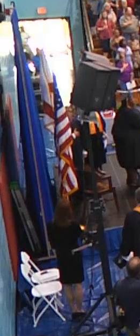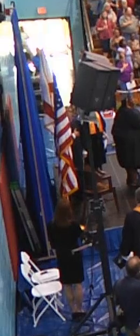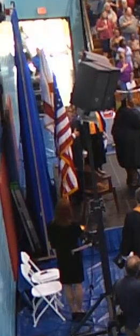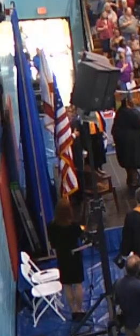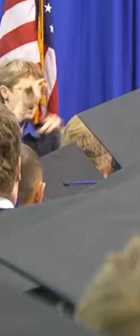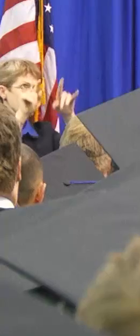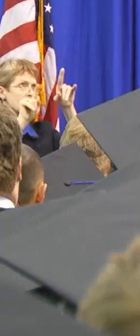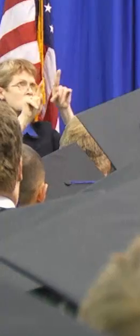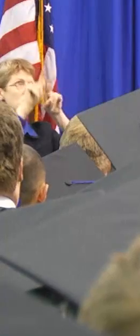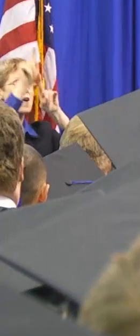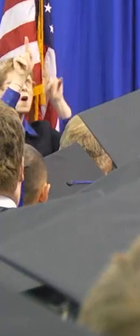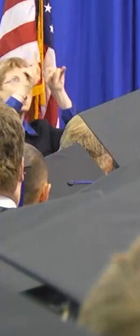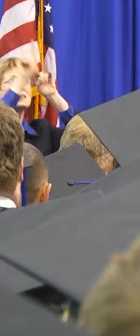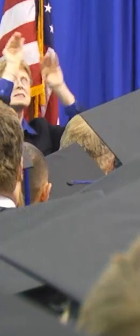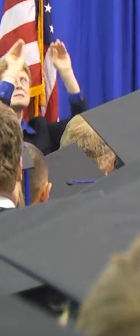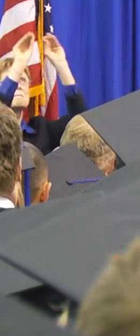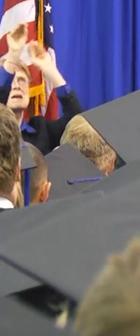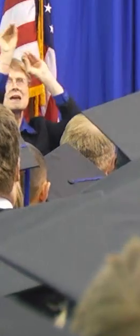does that